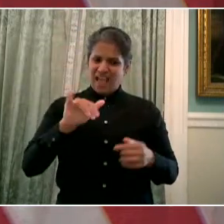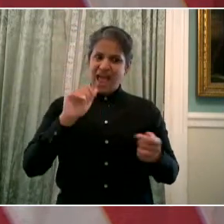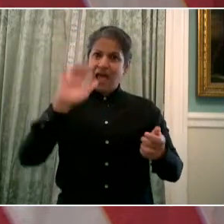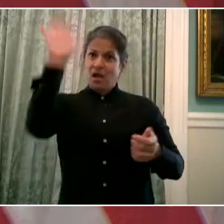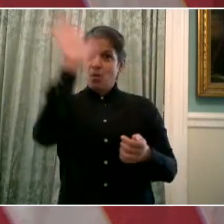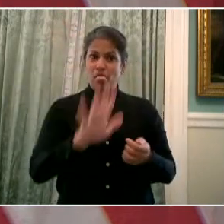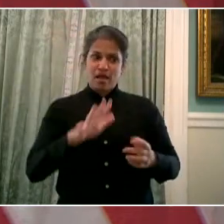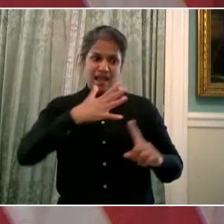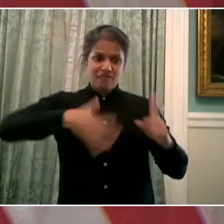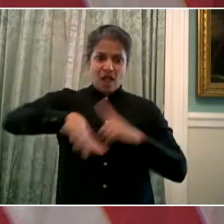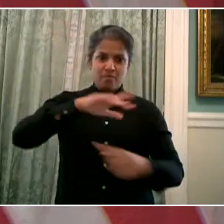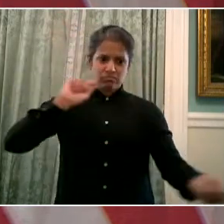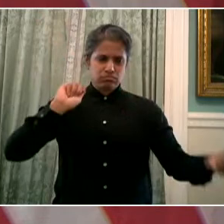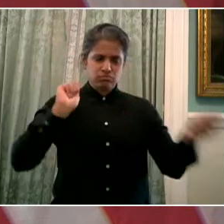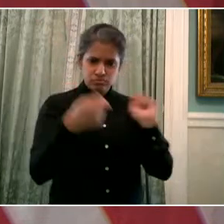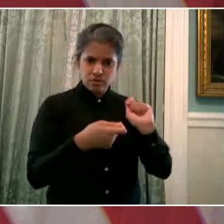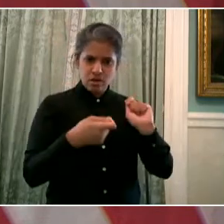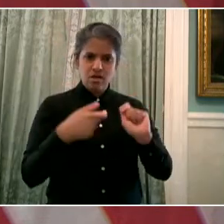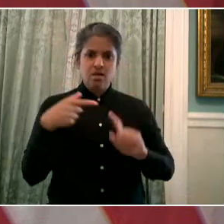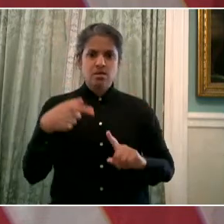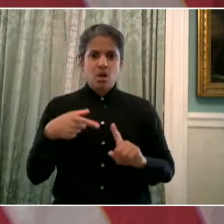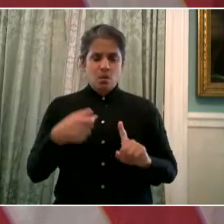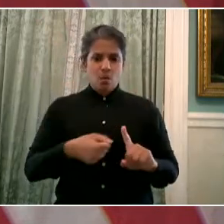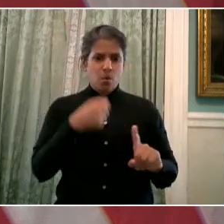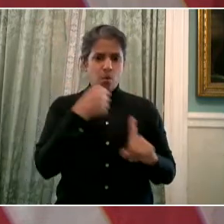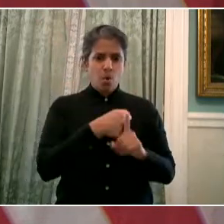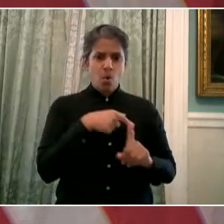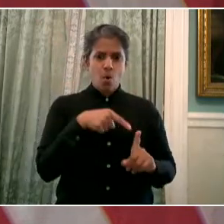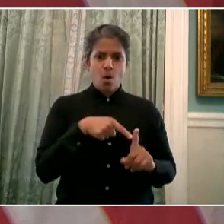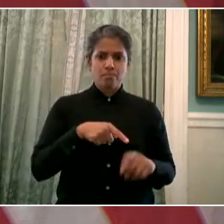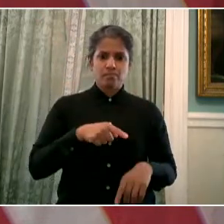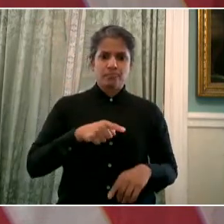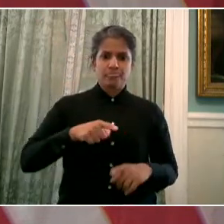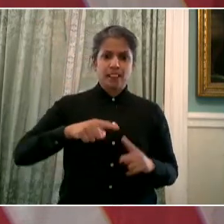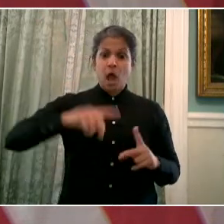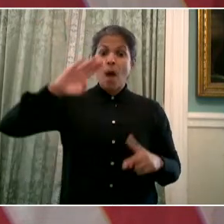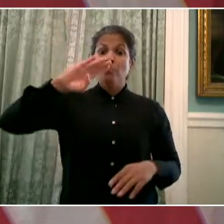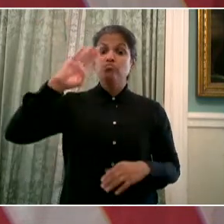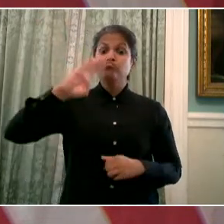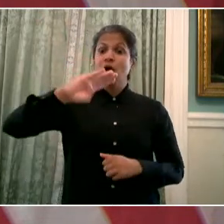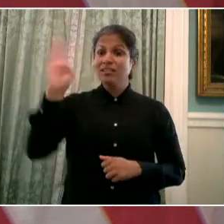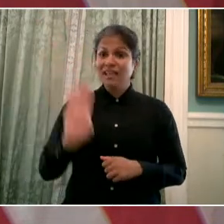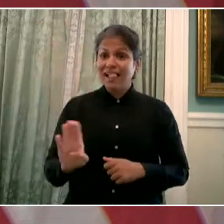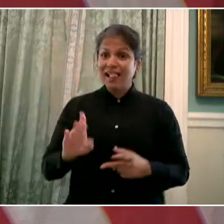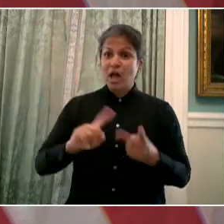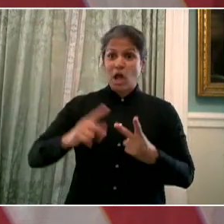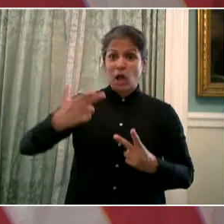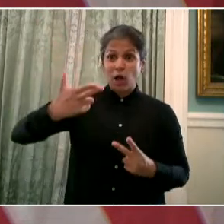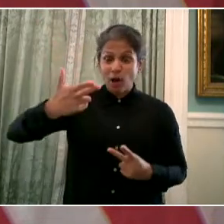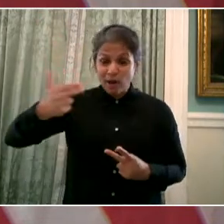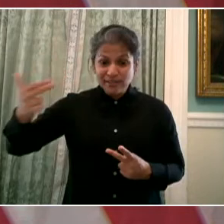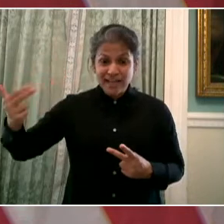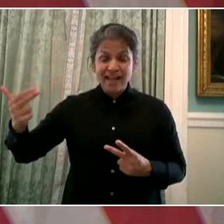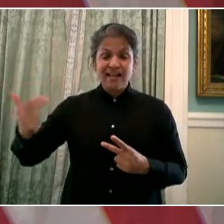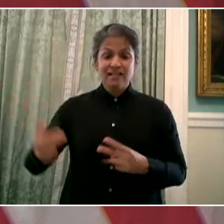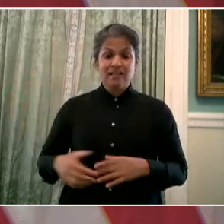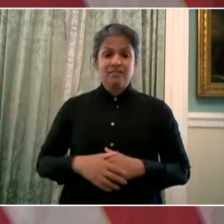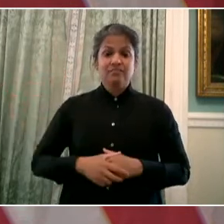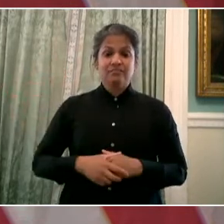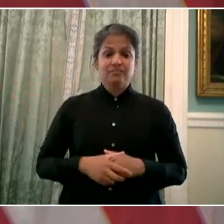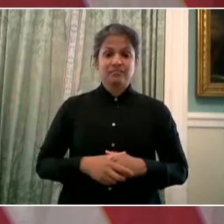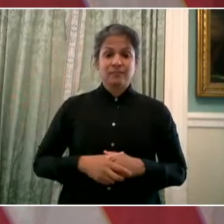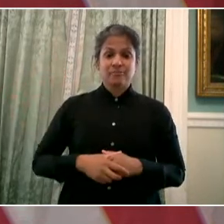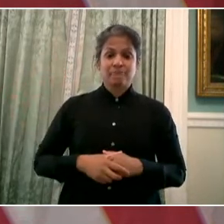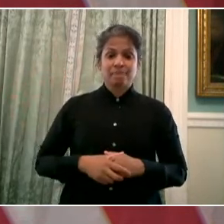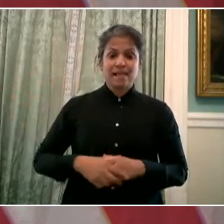happening in Brazil, Indonesia, and California, now Canada, which has 9% of the world's forests. This year's season in